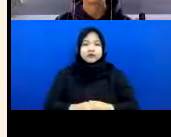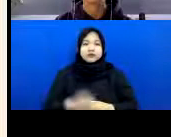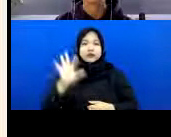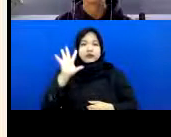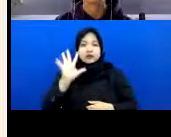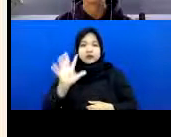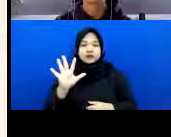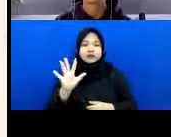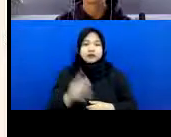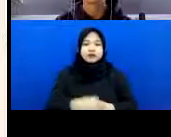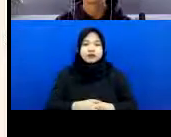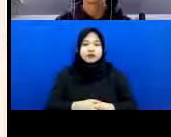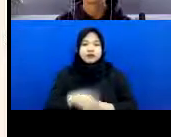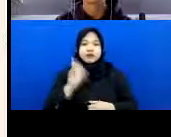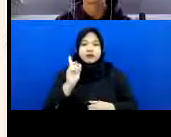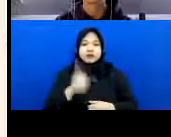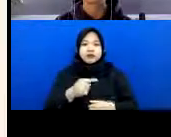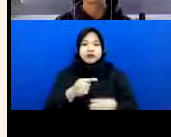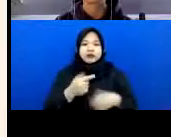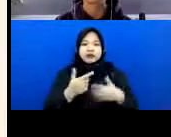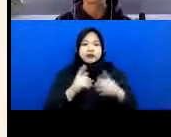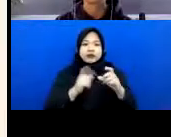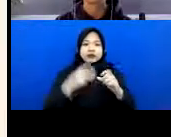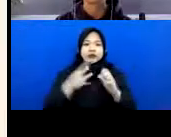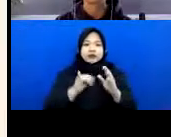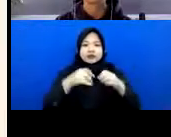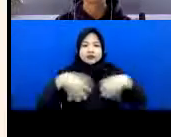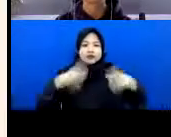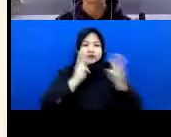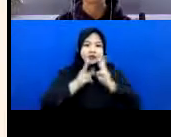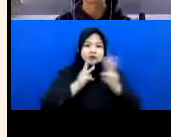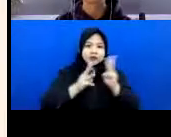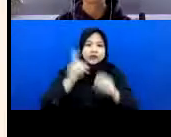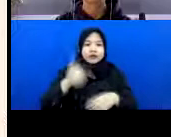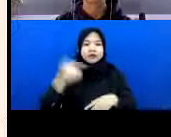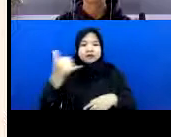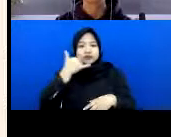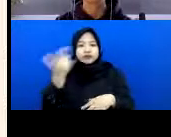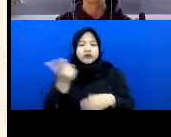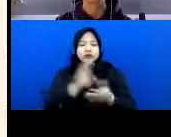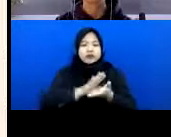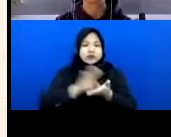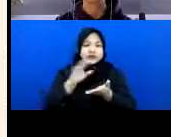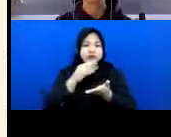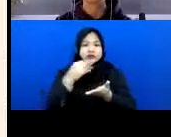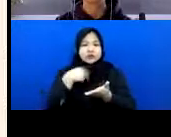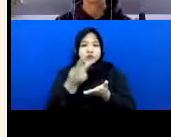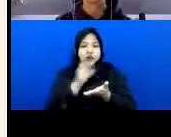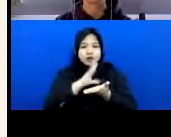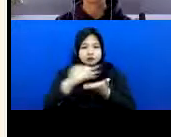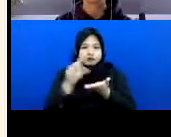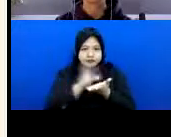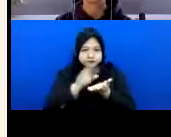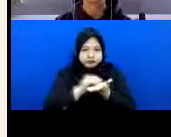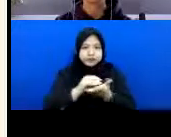conduct semi-structured interviews by phone and record them using a voice memo app. Step 6, collect